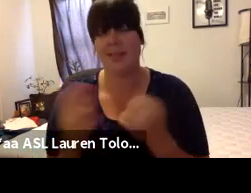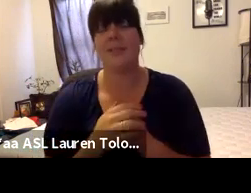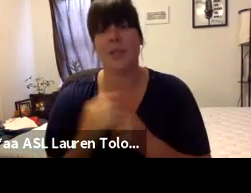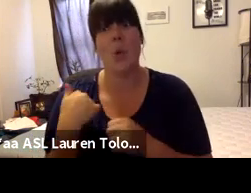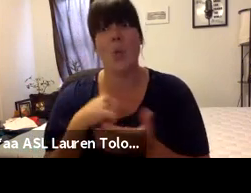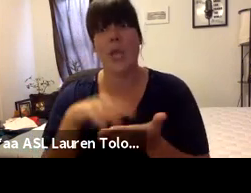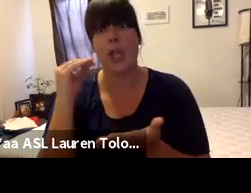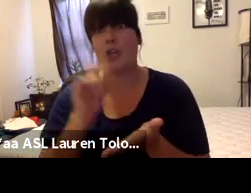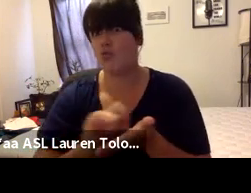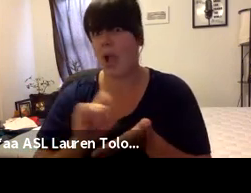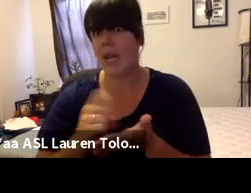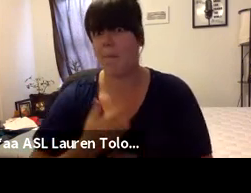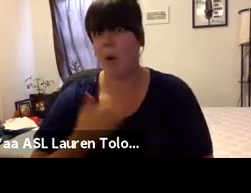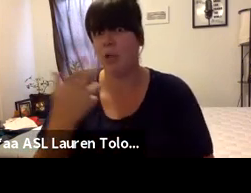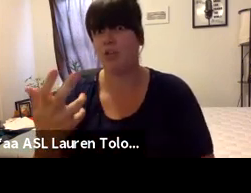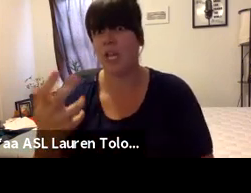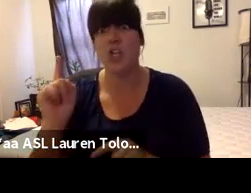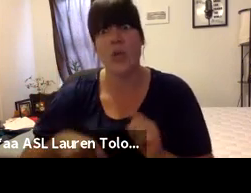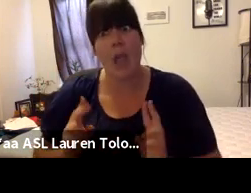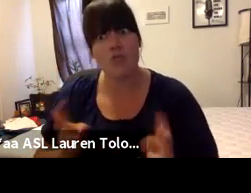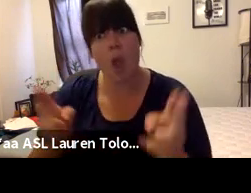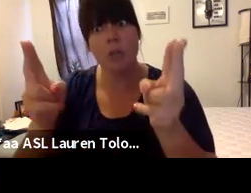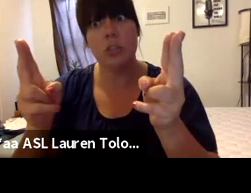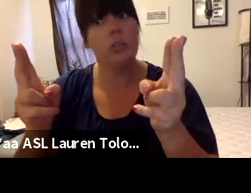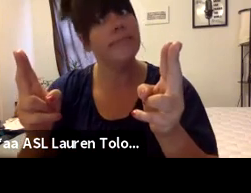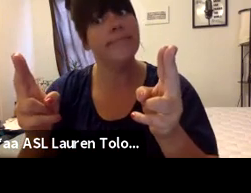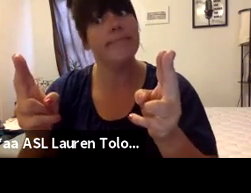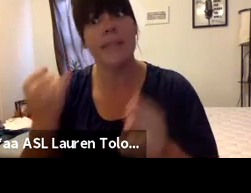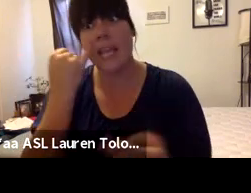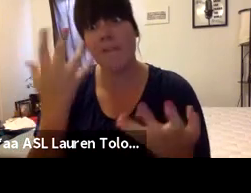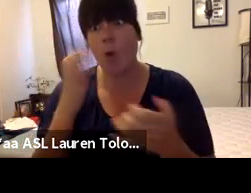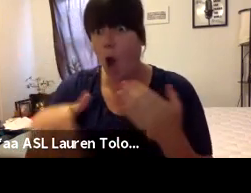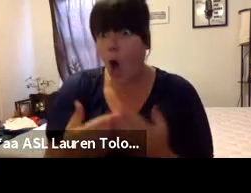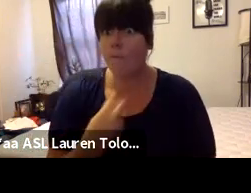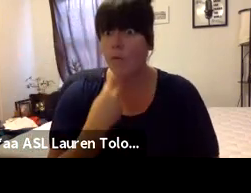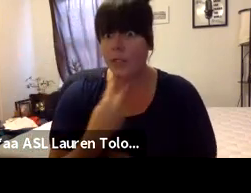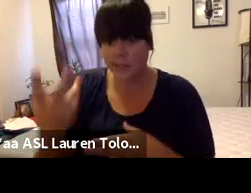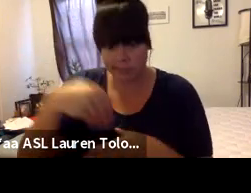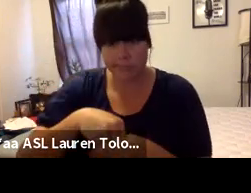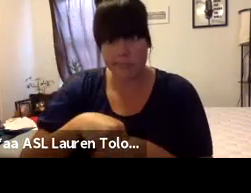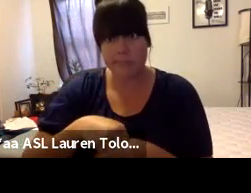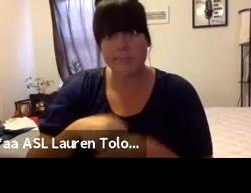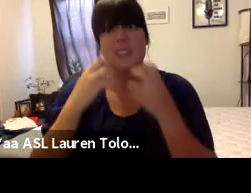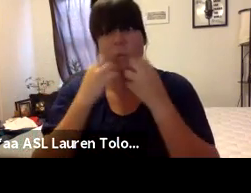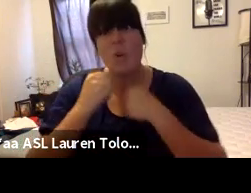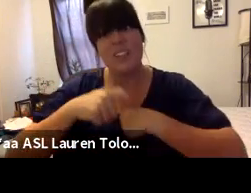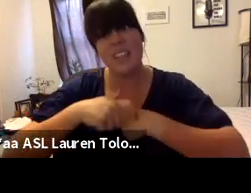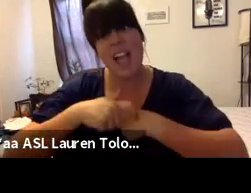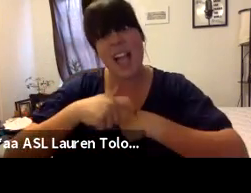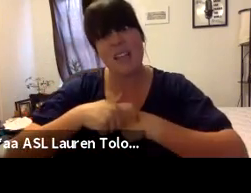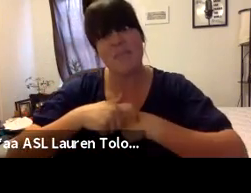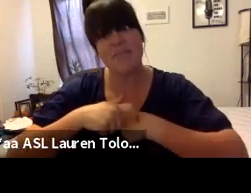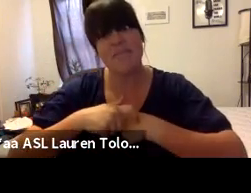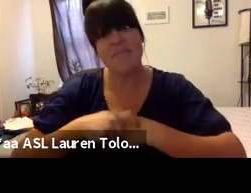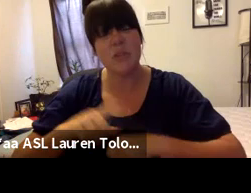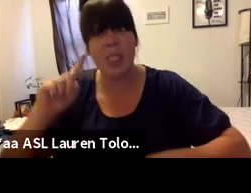that can be rushed if we want everyone's voice to be heard. We learned that it's worth spending time listening to those that we